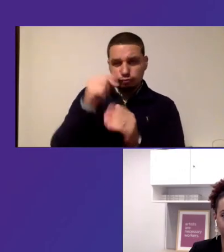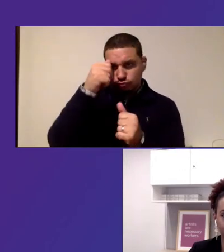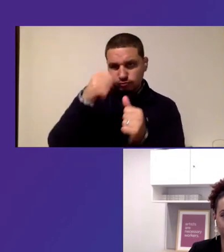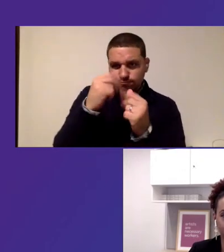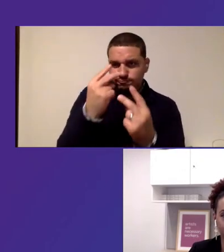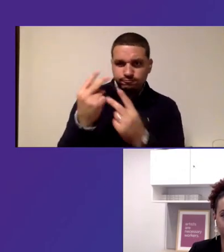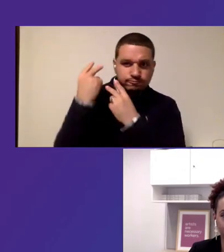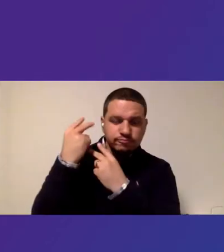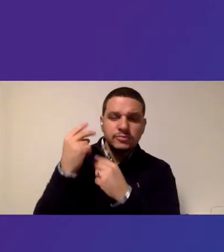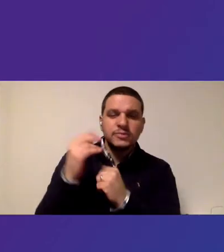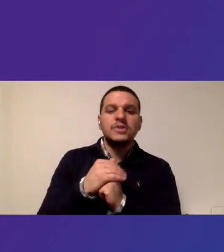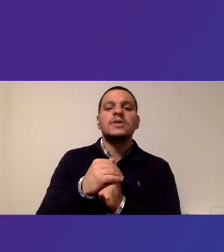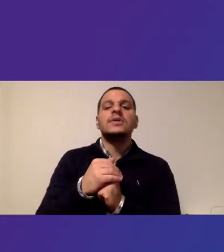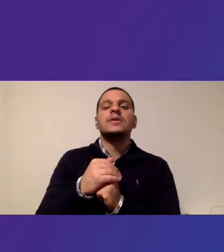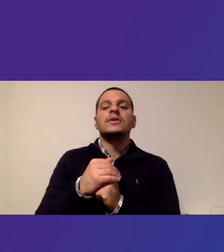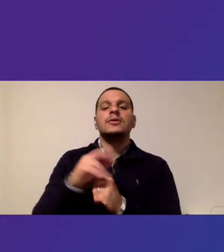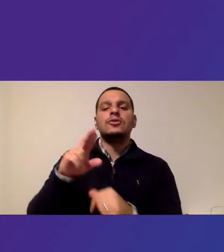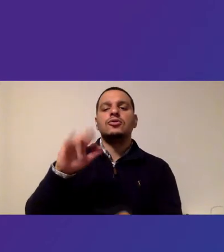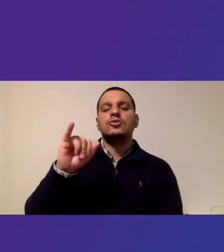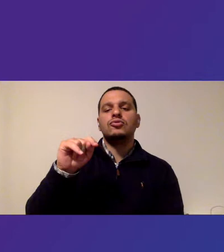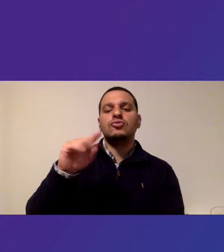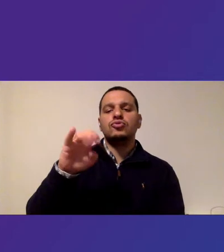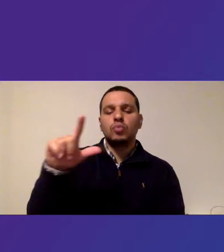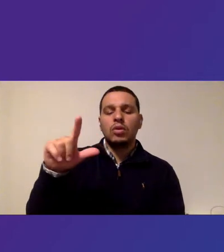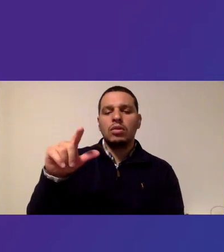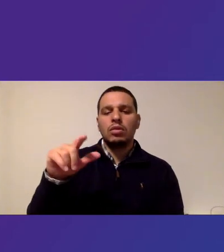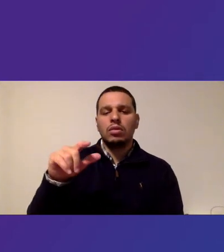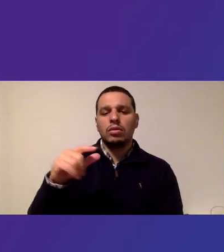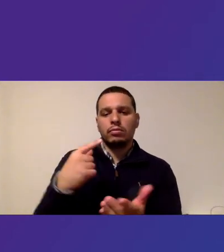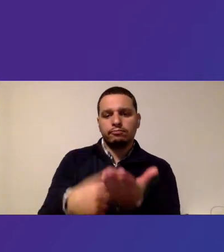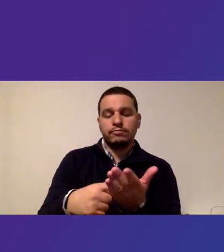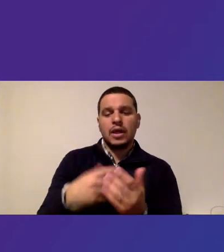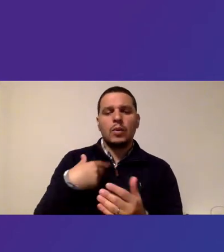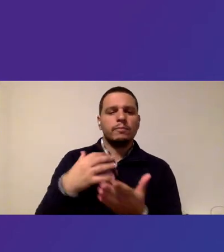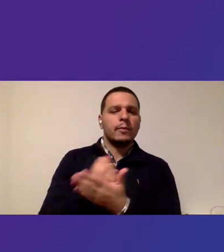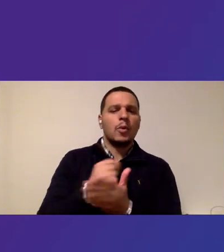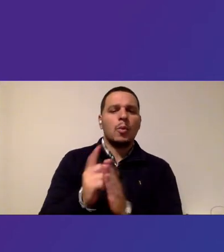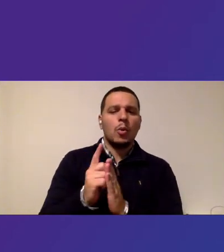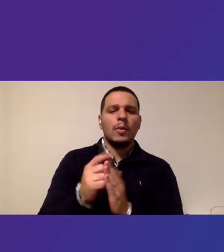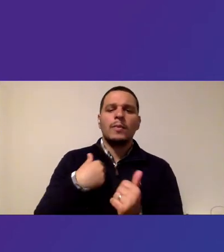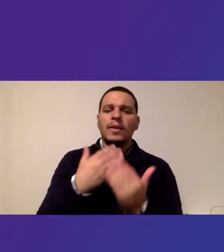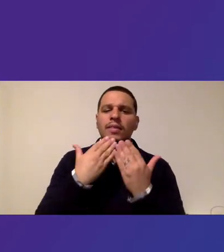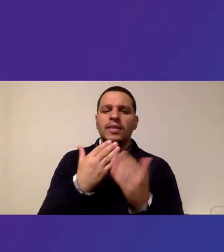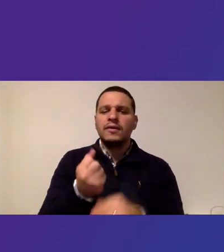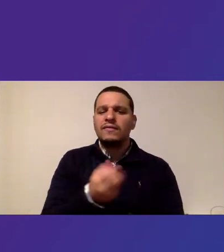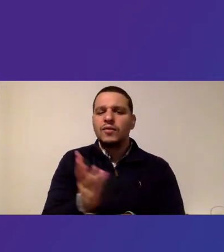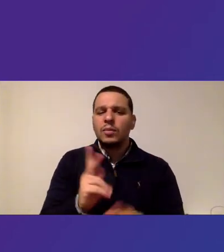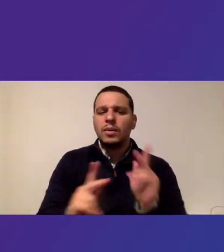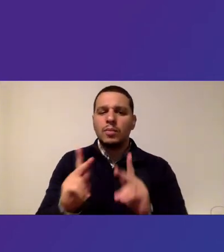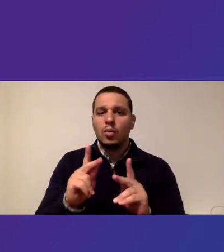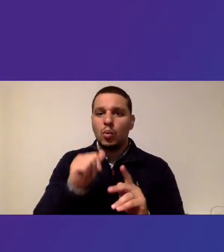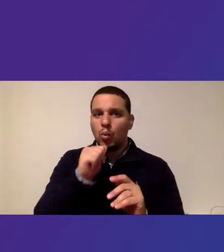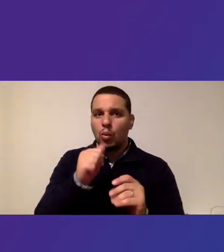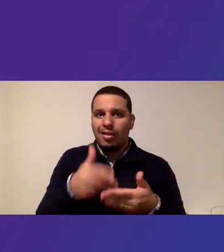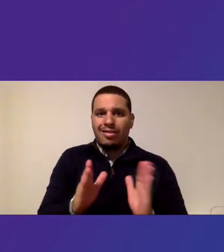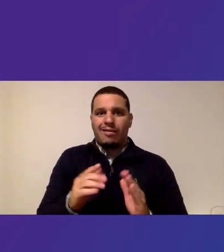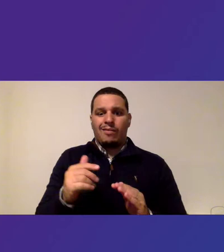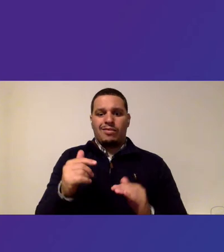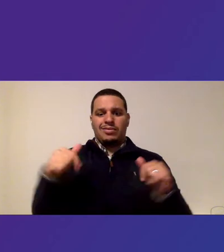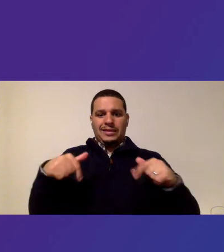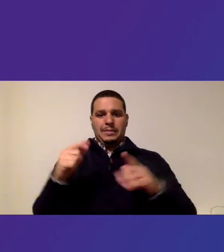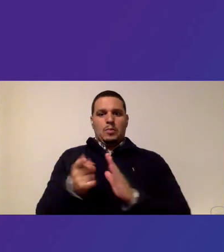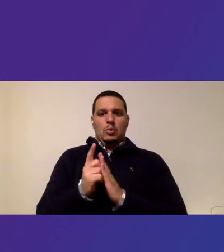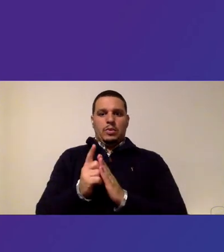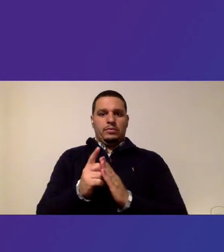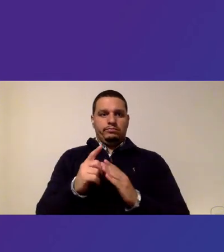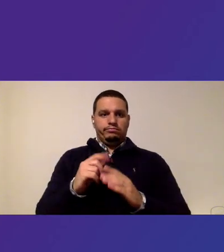ritual. I want to take a moment to thank several folks that have allowed this moment to